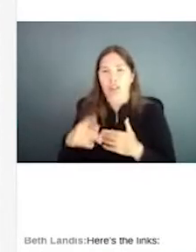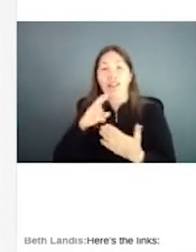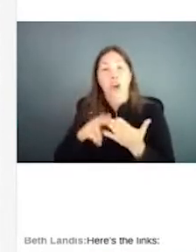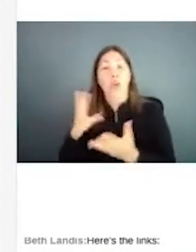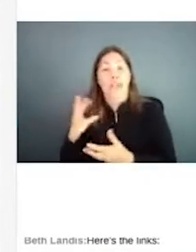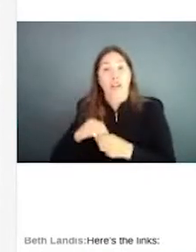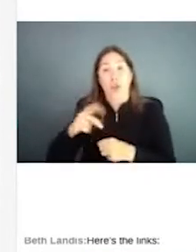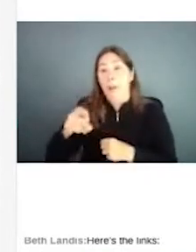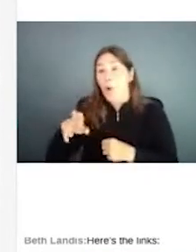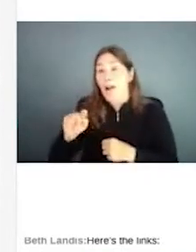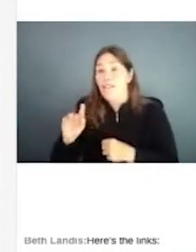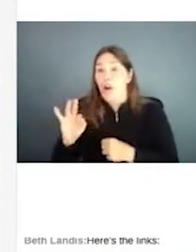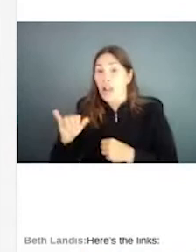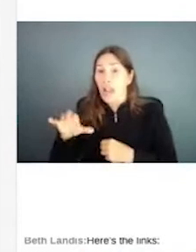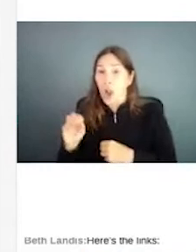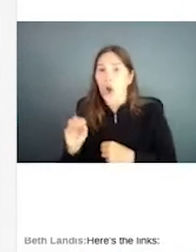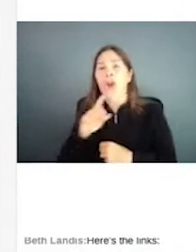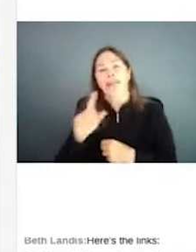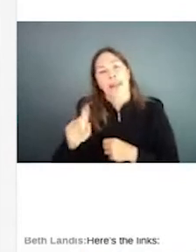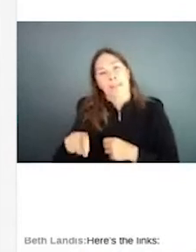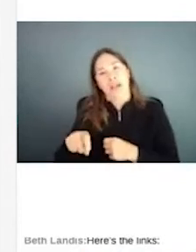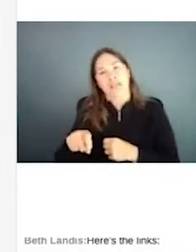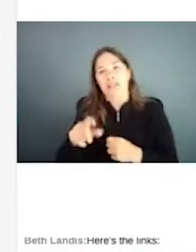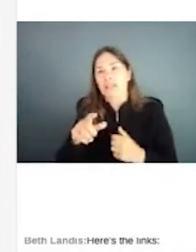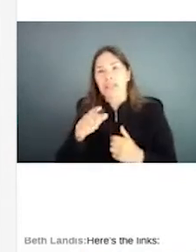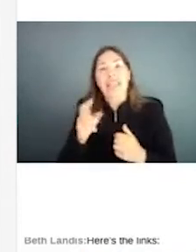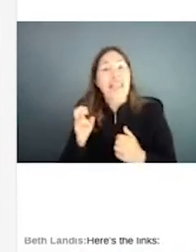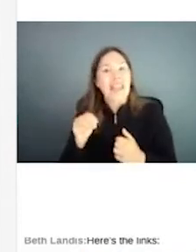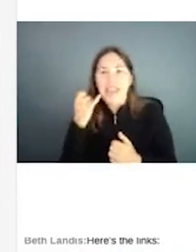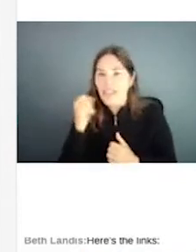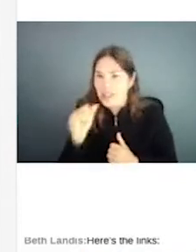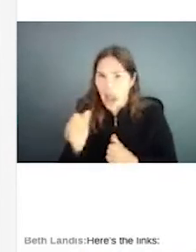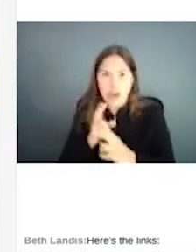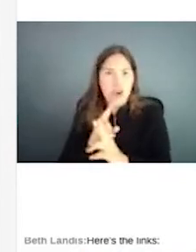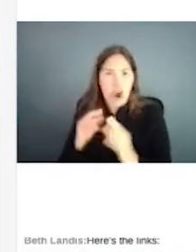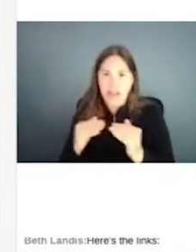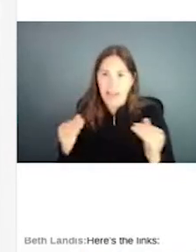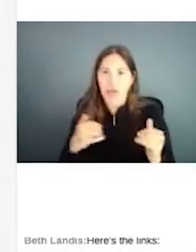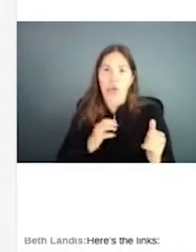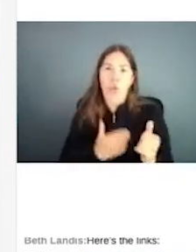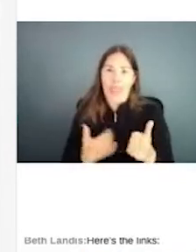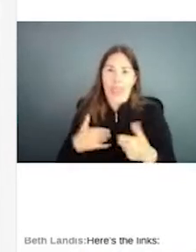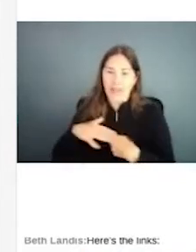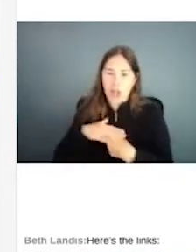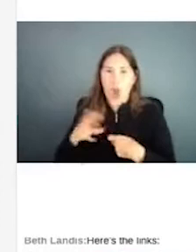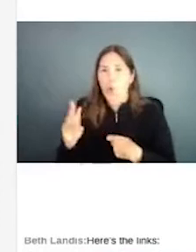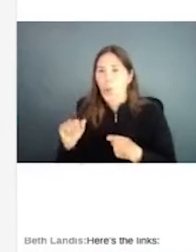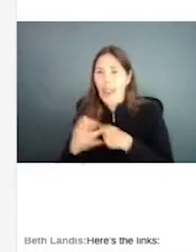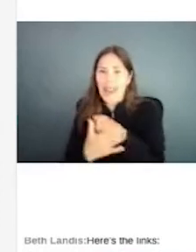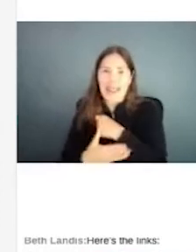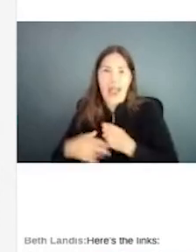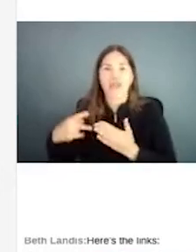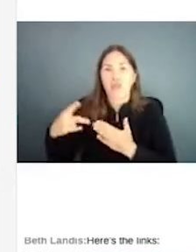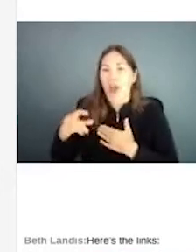portfolio, which is, is a must, even if it's not an honors level. We have a local Wake County project that